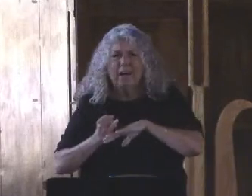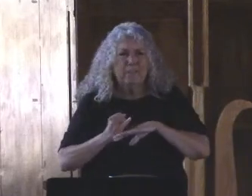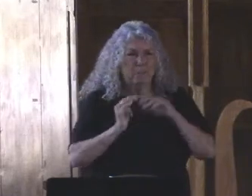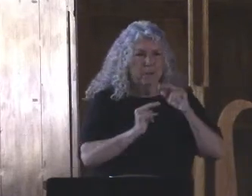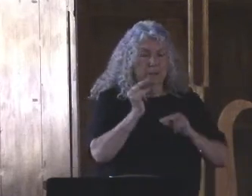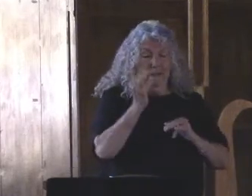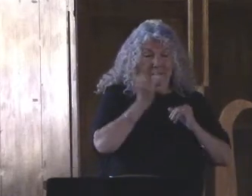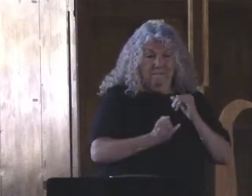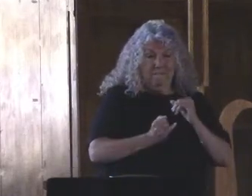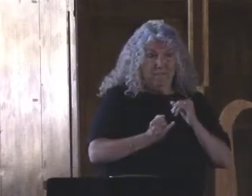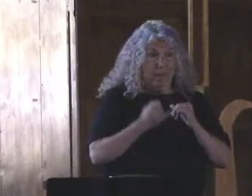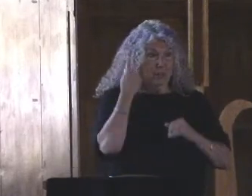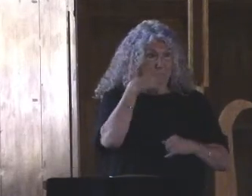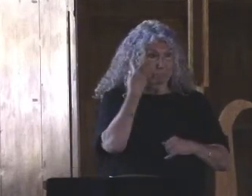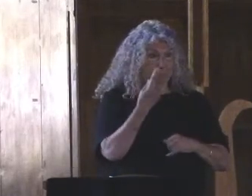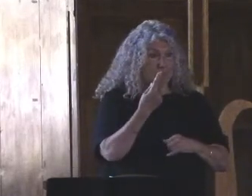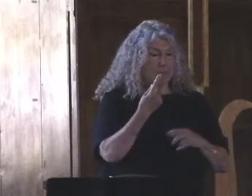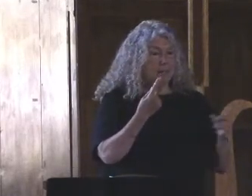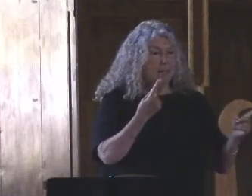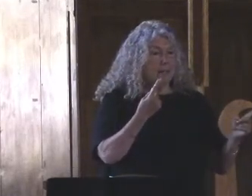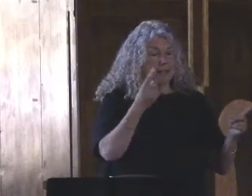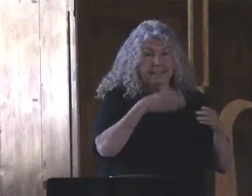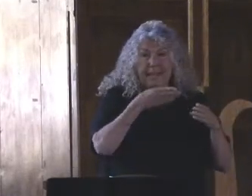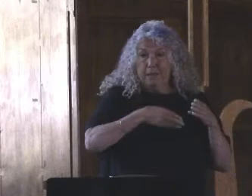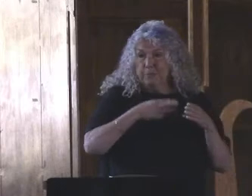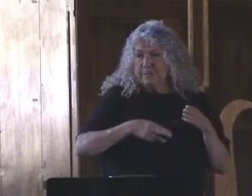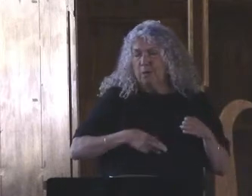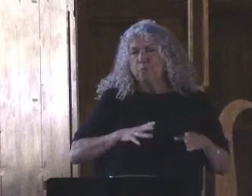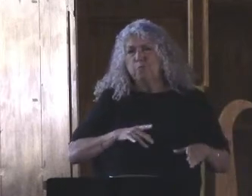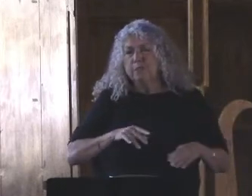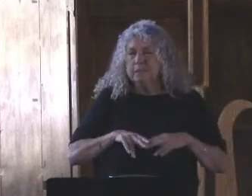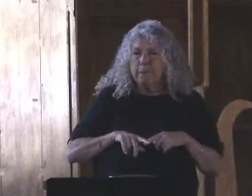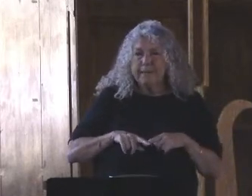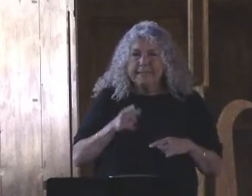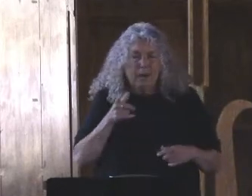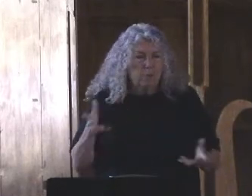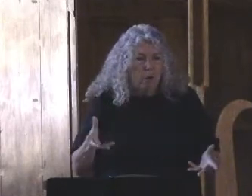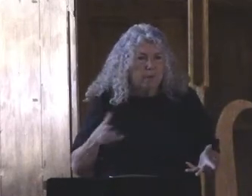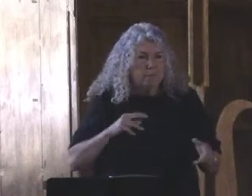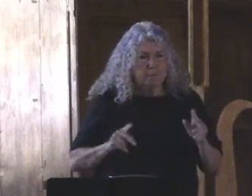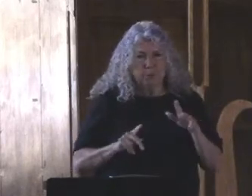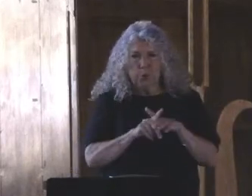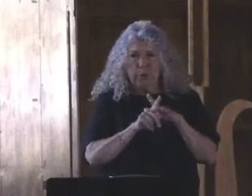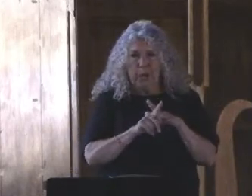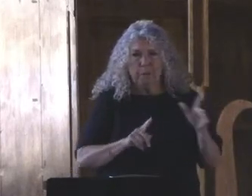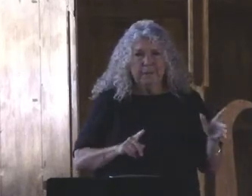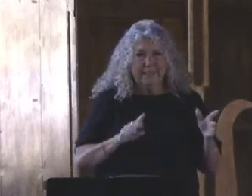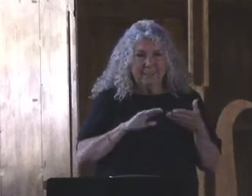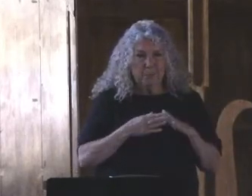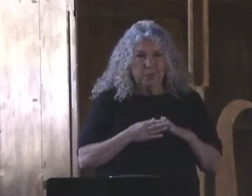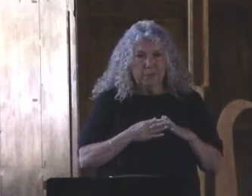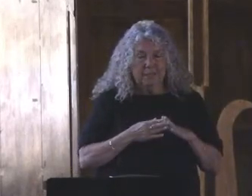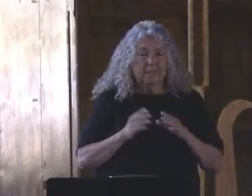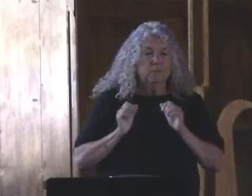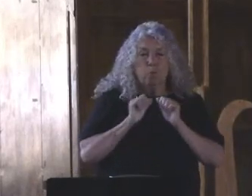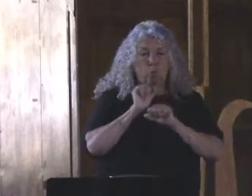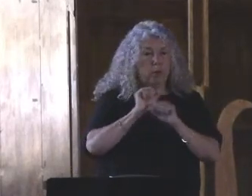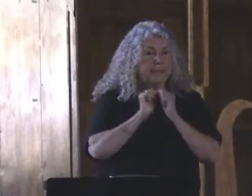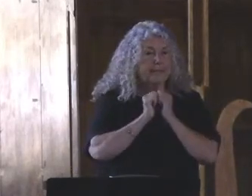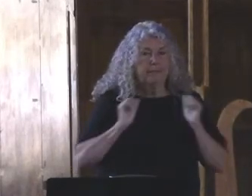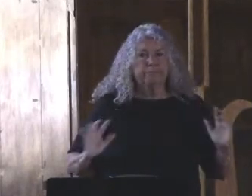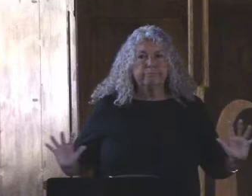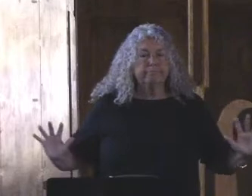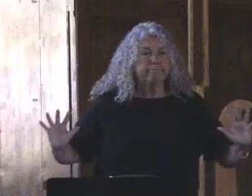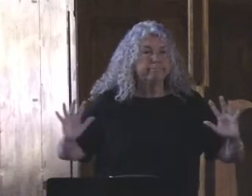look was really going to be. So the end result was totally dependent on people showing up and the community coming together from all